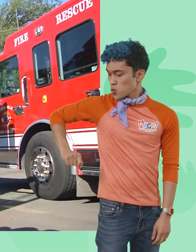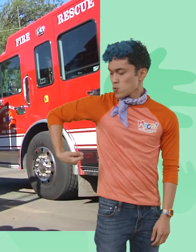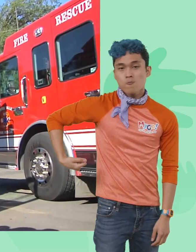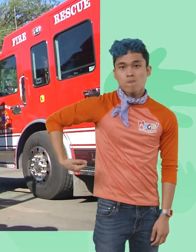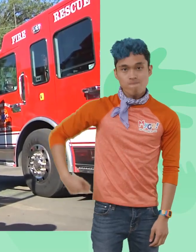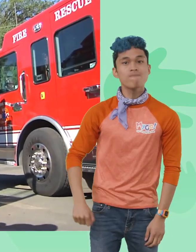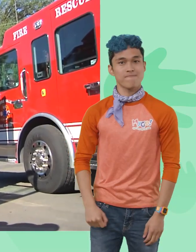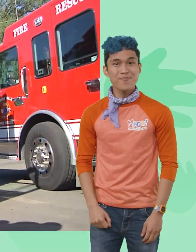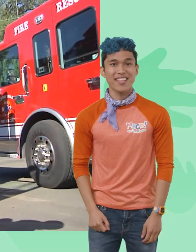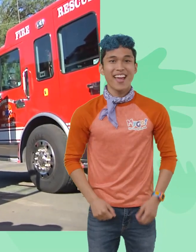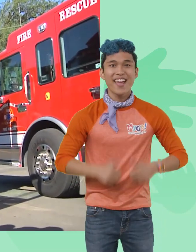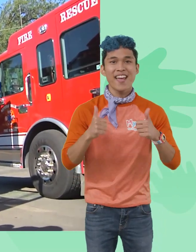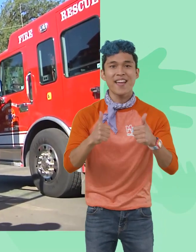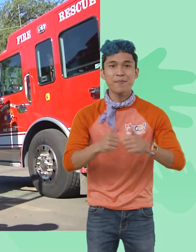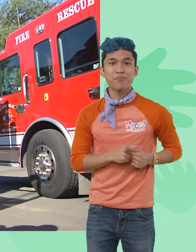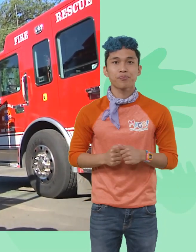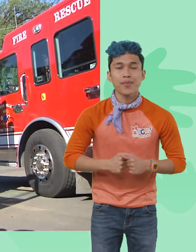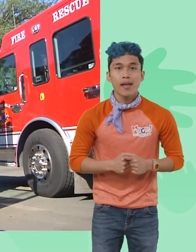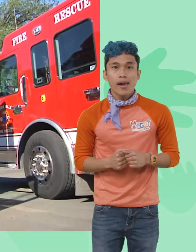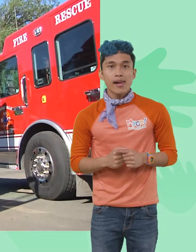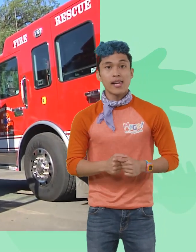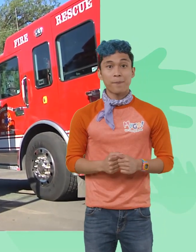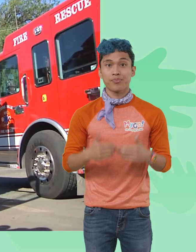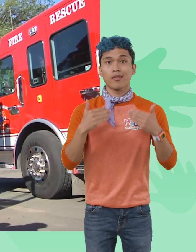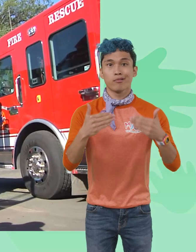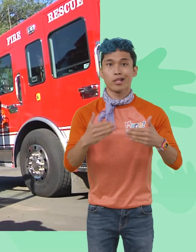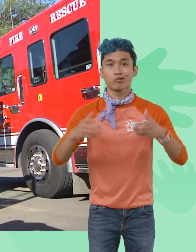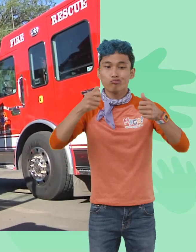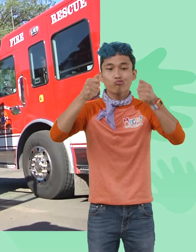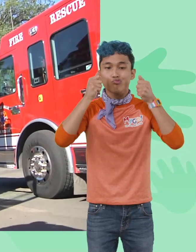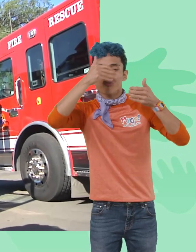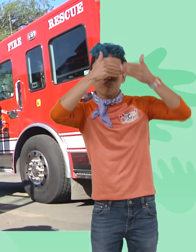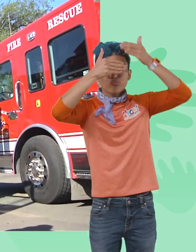air, okay? And then let's put on the mask.